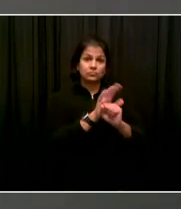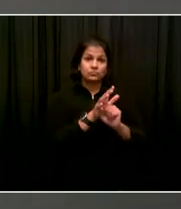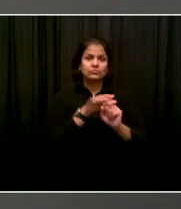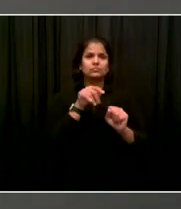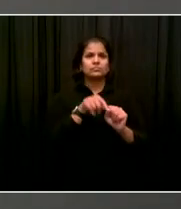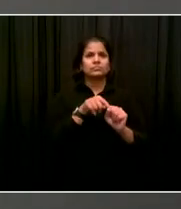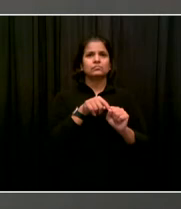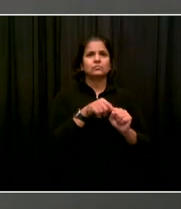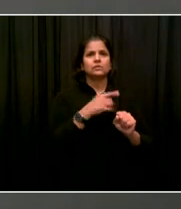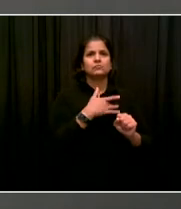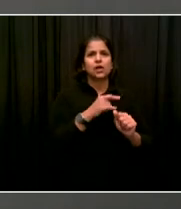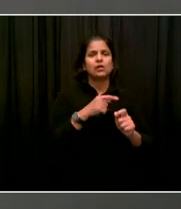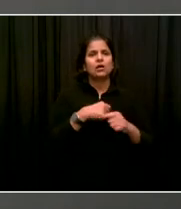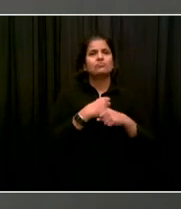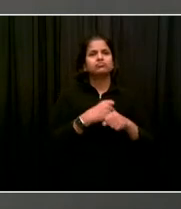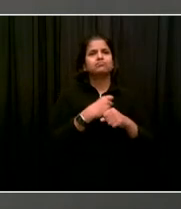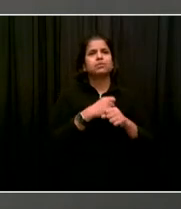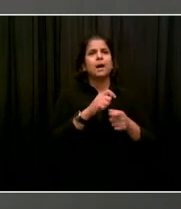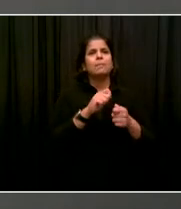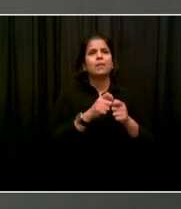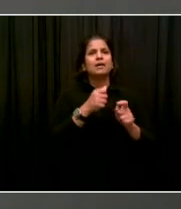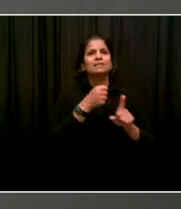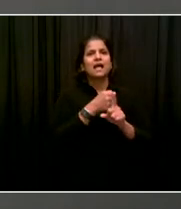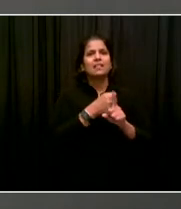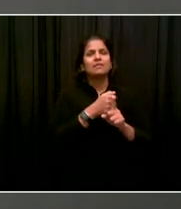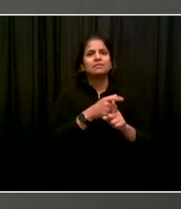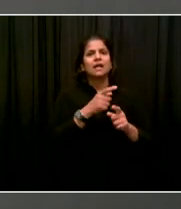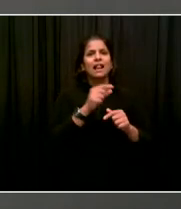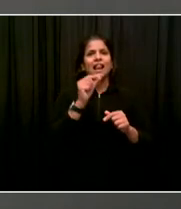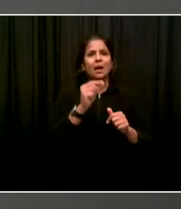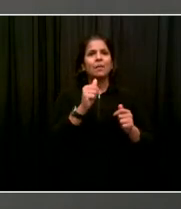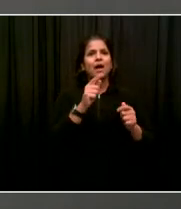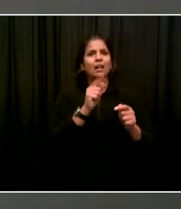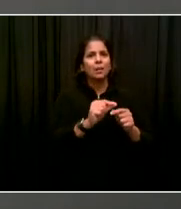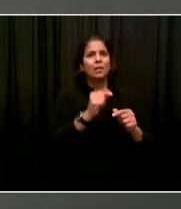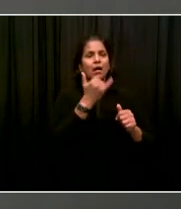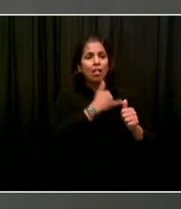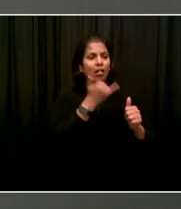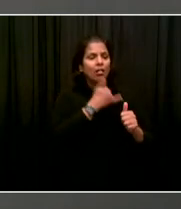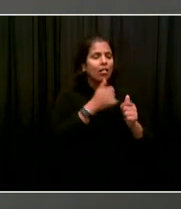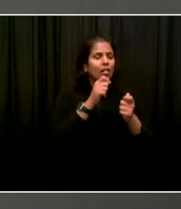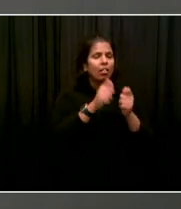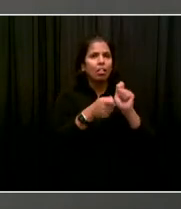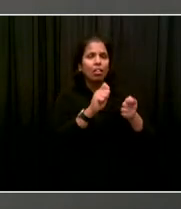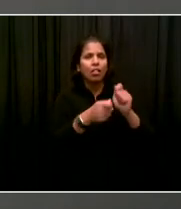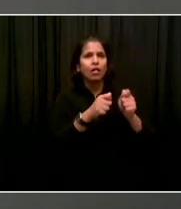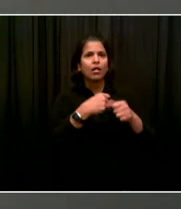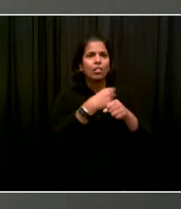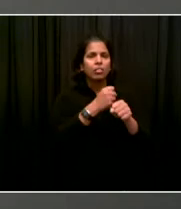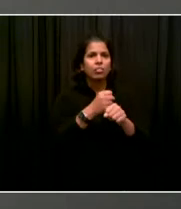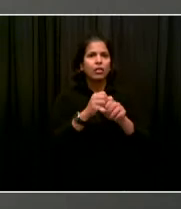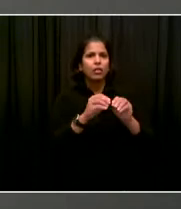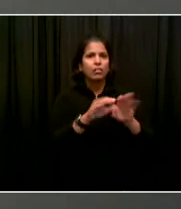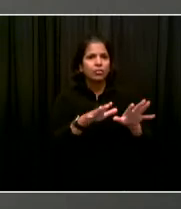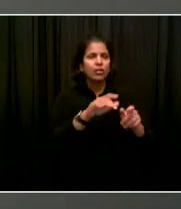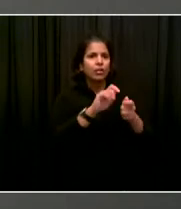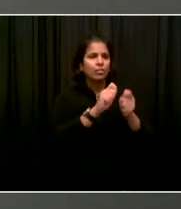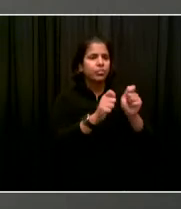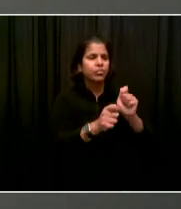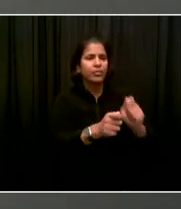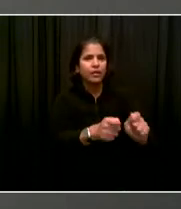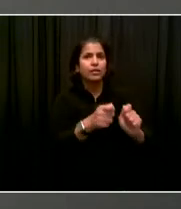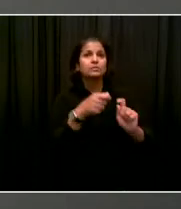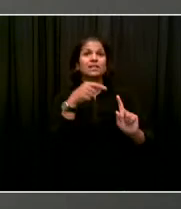errors as it reproduces. That's part of what viruses do. It reproduces itself and a certain number